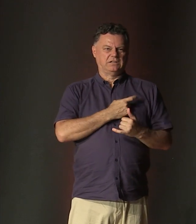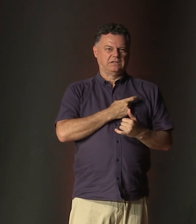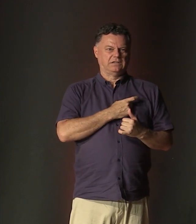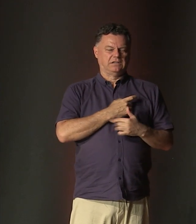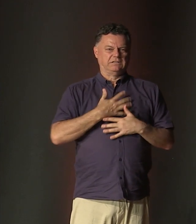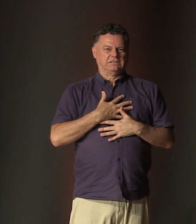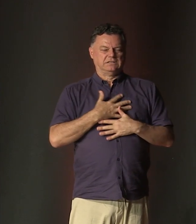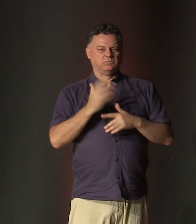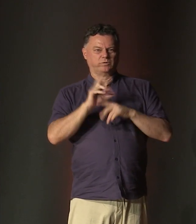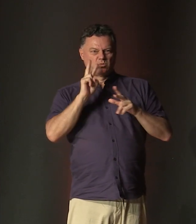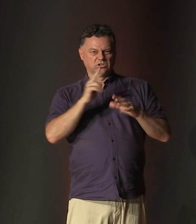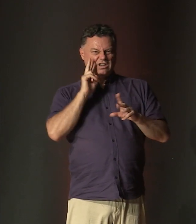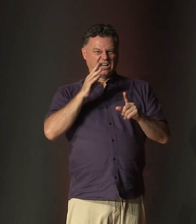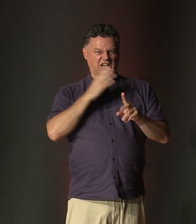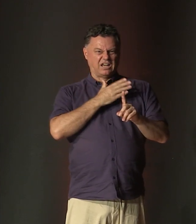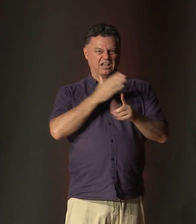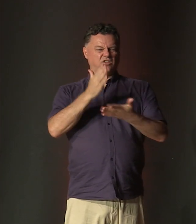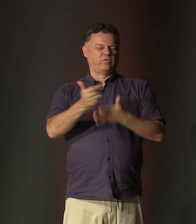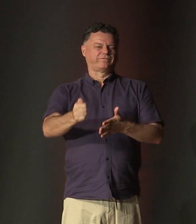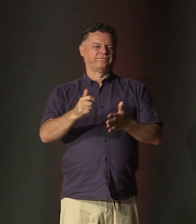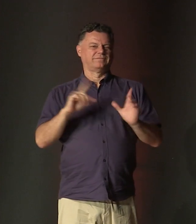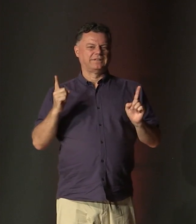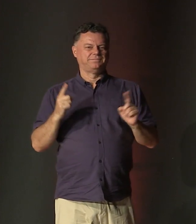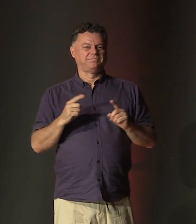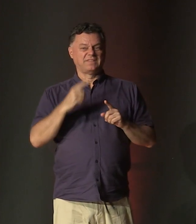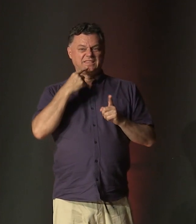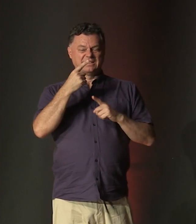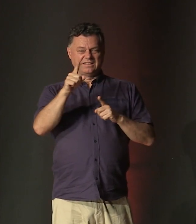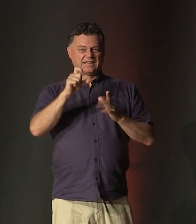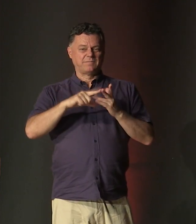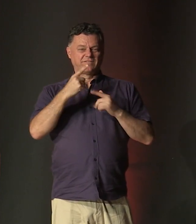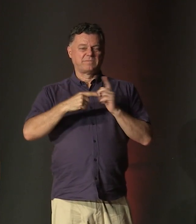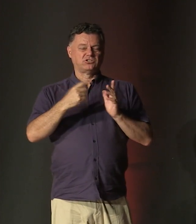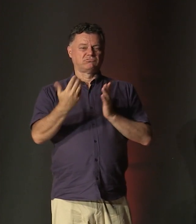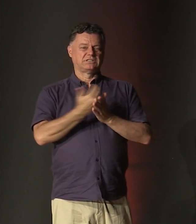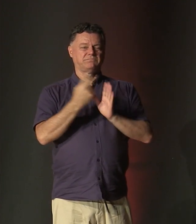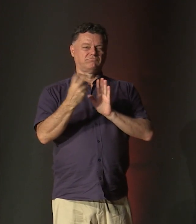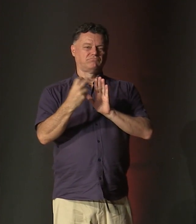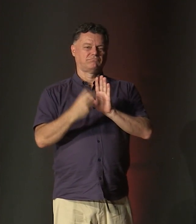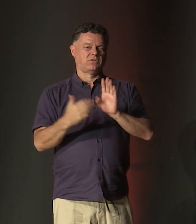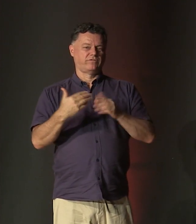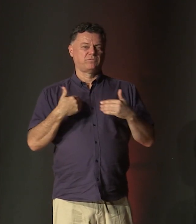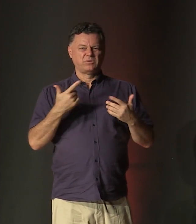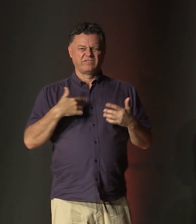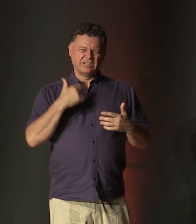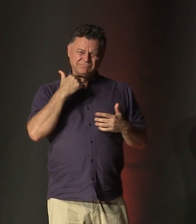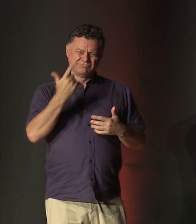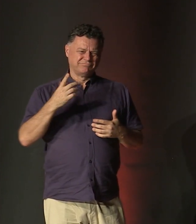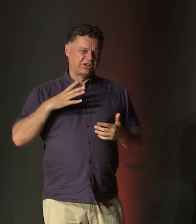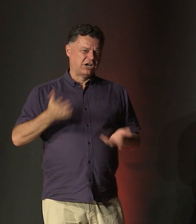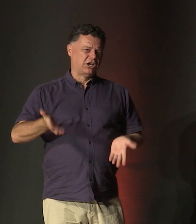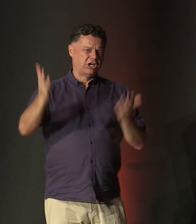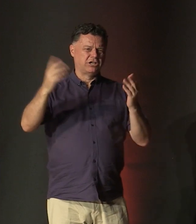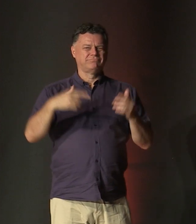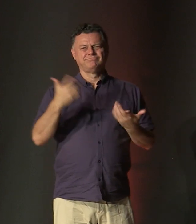off. Now, you might be okay with your streaming service having all that information. And you